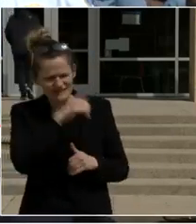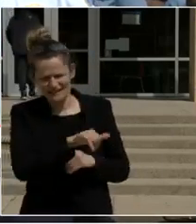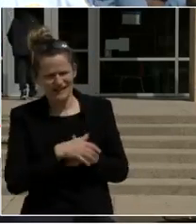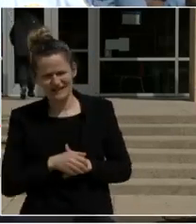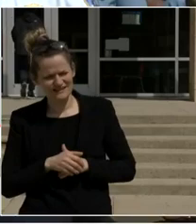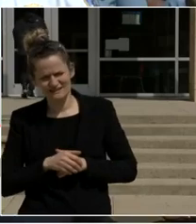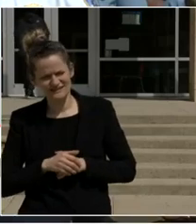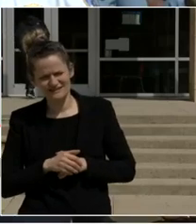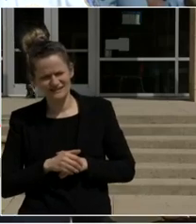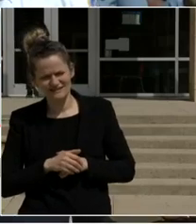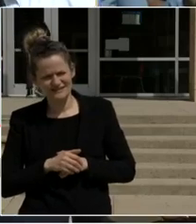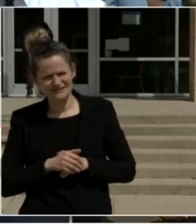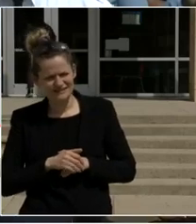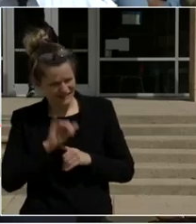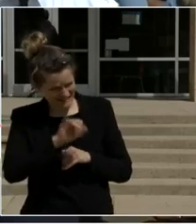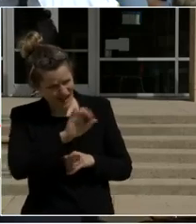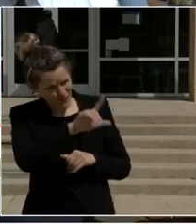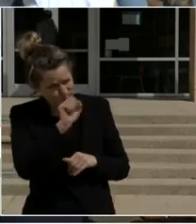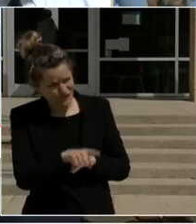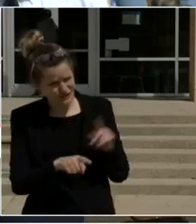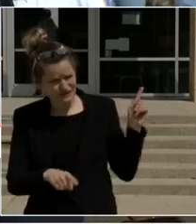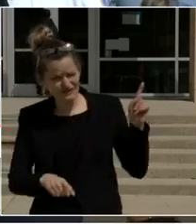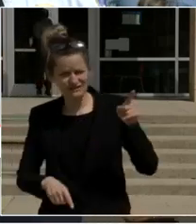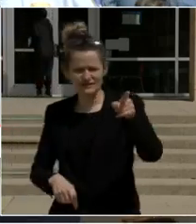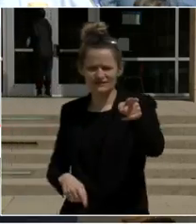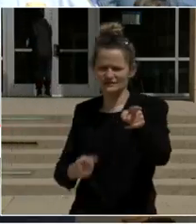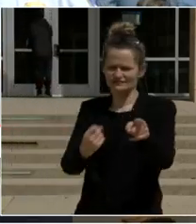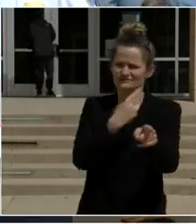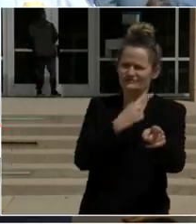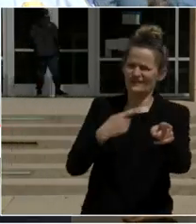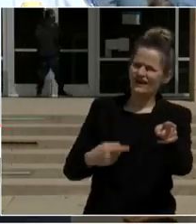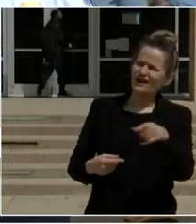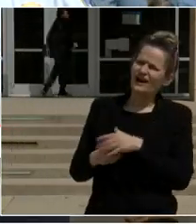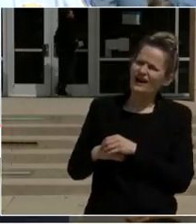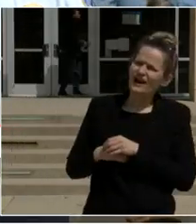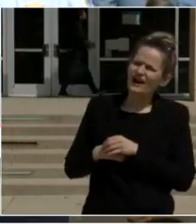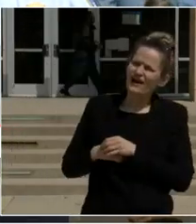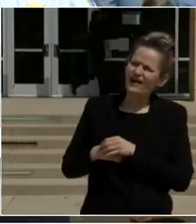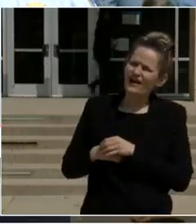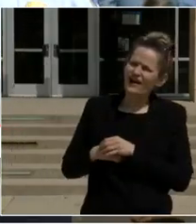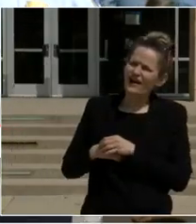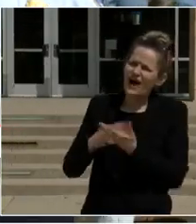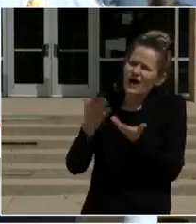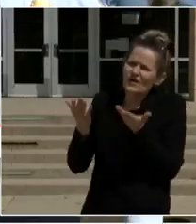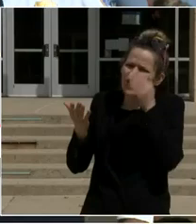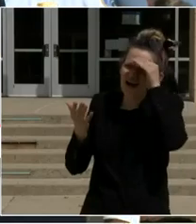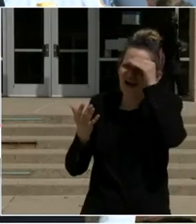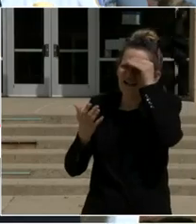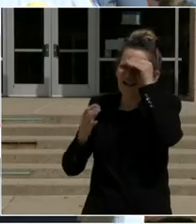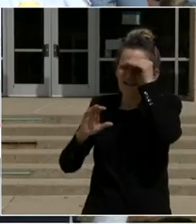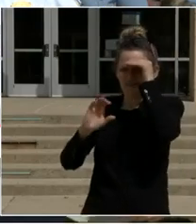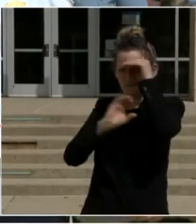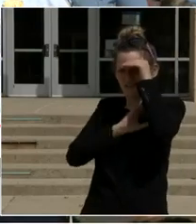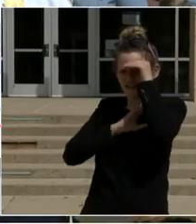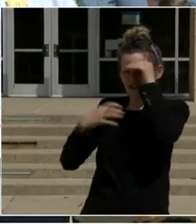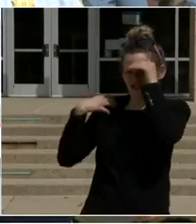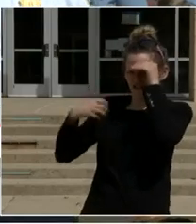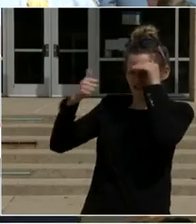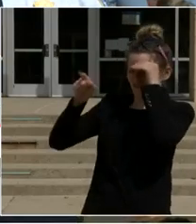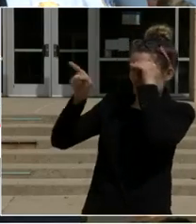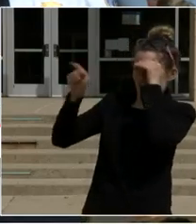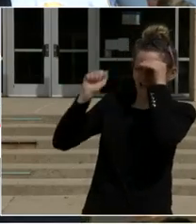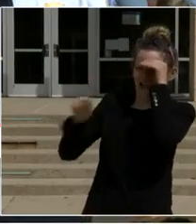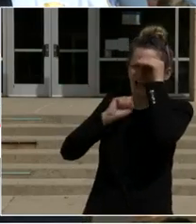Is that your question? I mean, the police chief is there and he can answer the question. I know that in the research that I've done, there was one study in